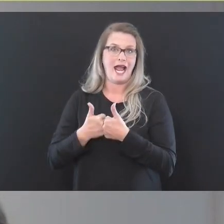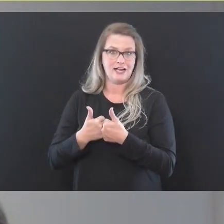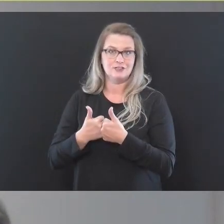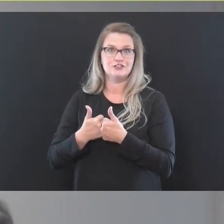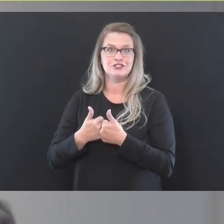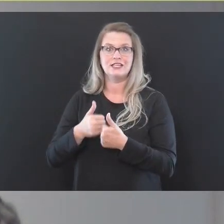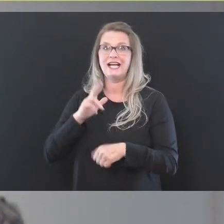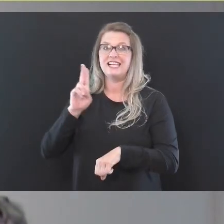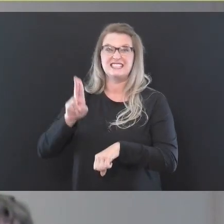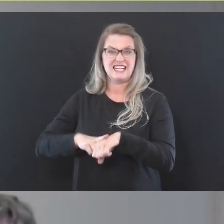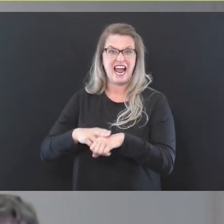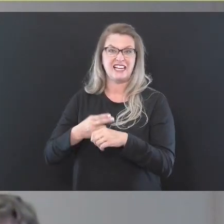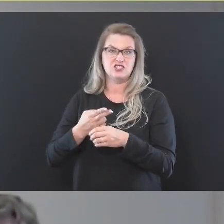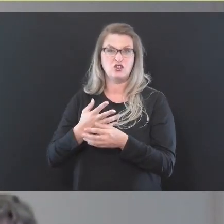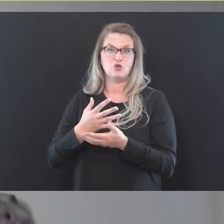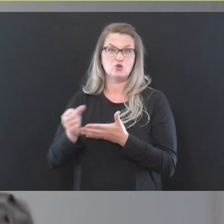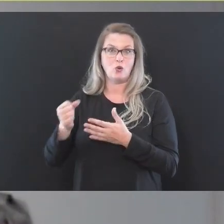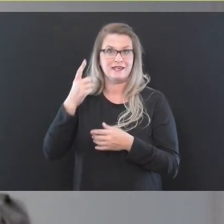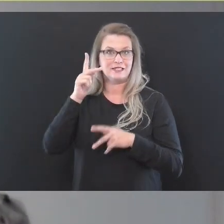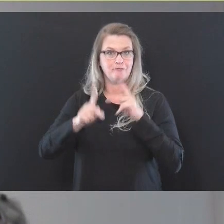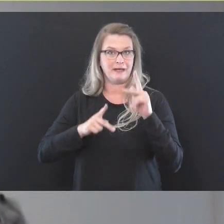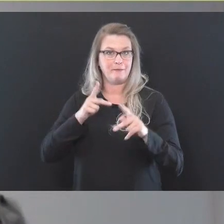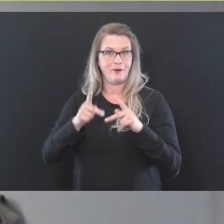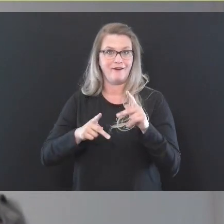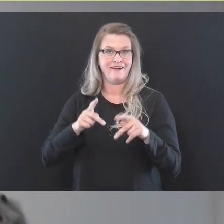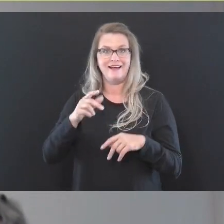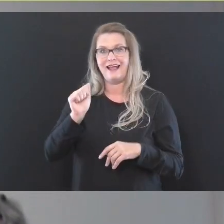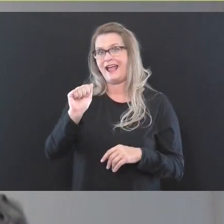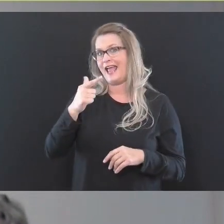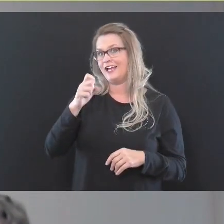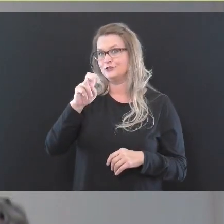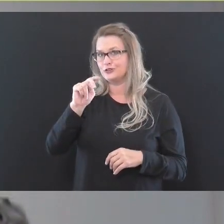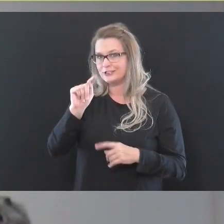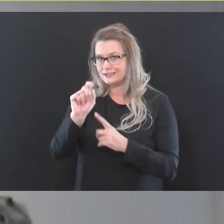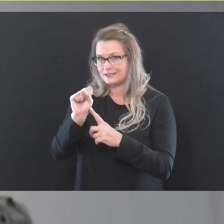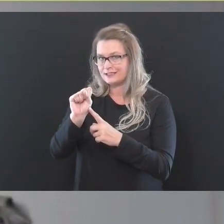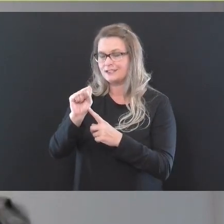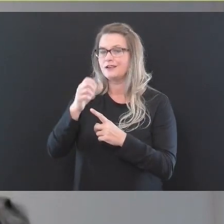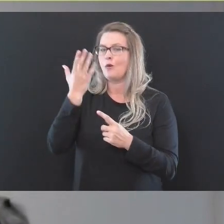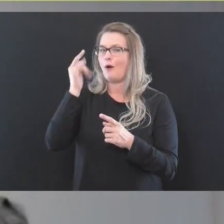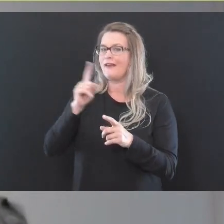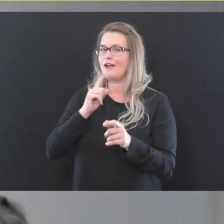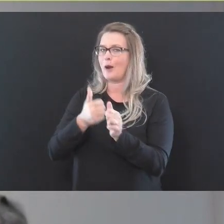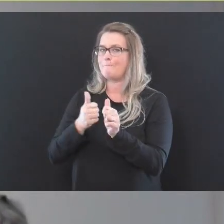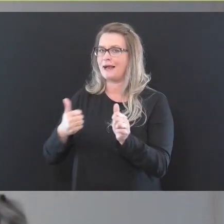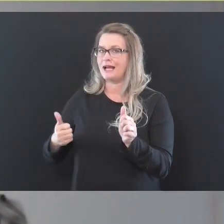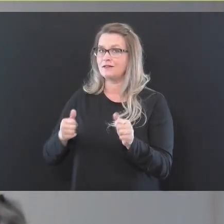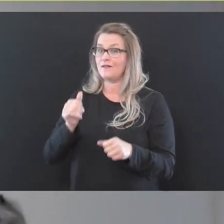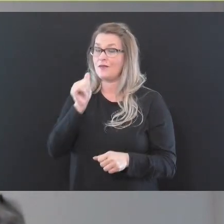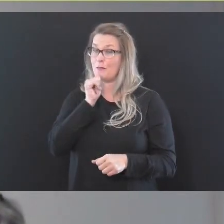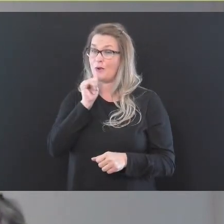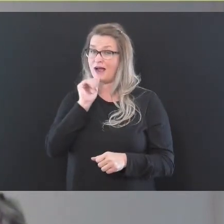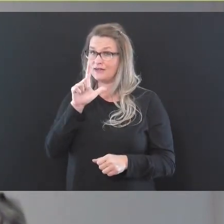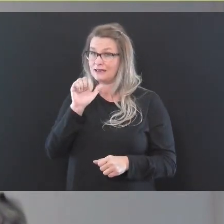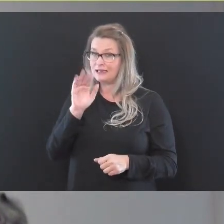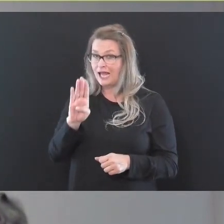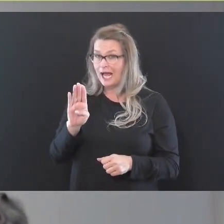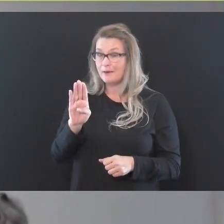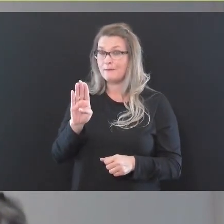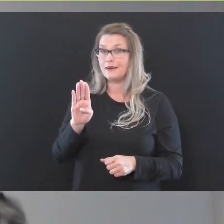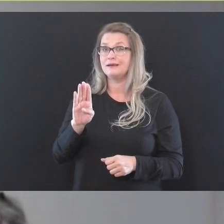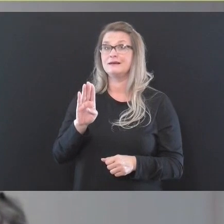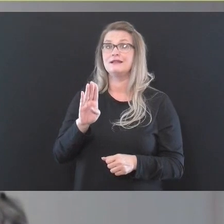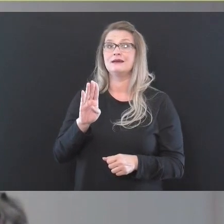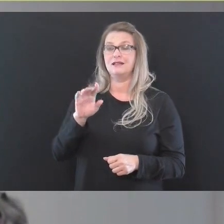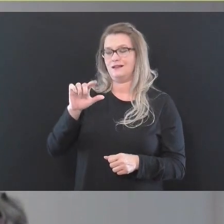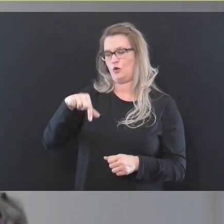of reagents. And so many are backlogged from that angle. The private sector, the Quest and the LabCorp,